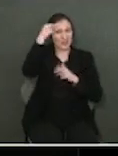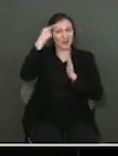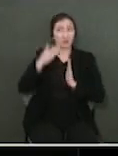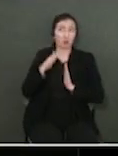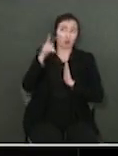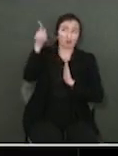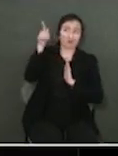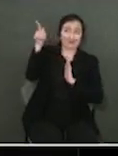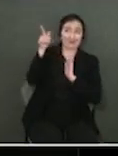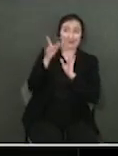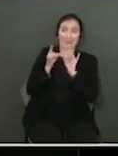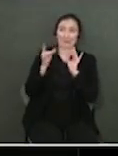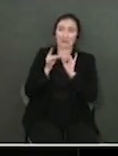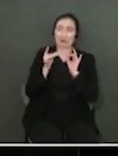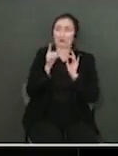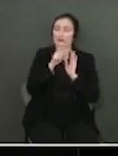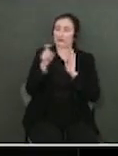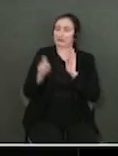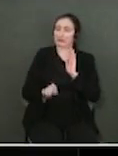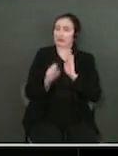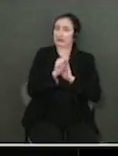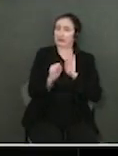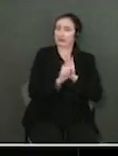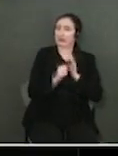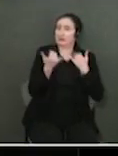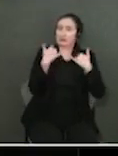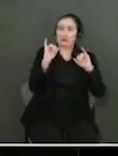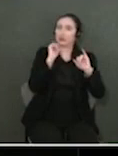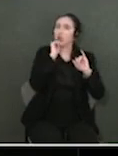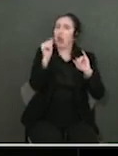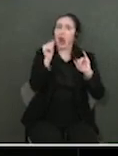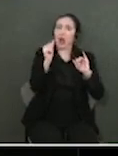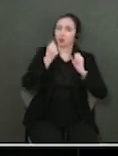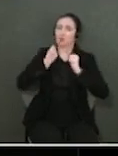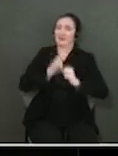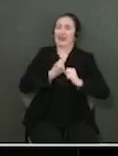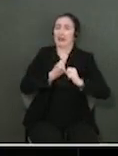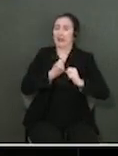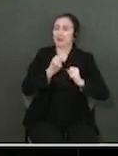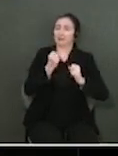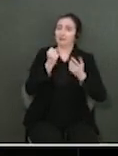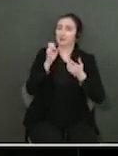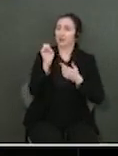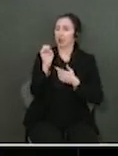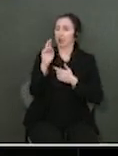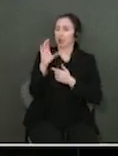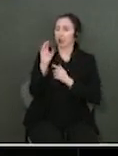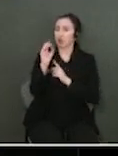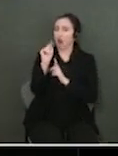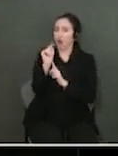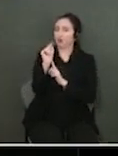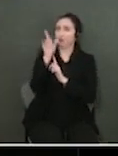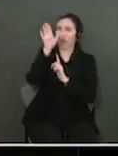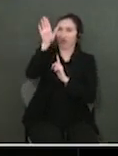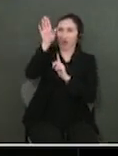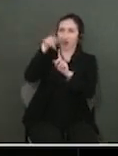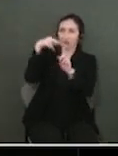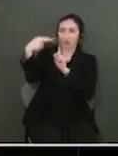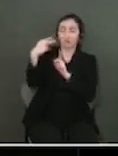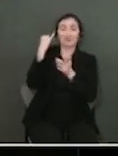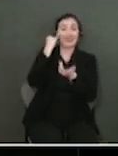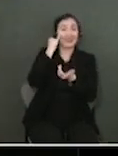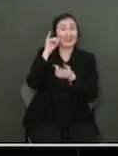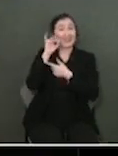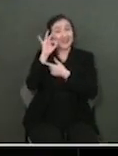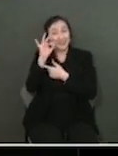not resilient as far as ERCOT is concerned. If ERCOT has to shed load, and Rudy and his team over at CPS has